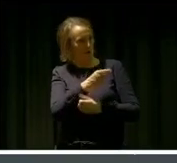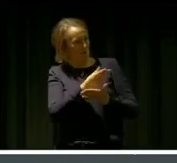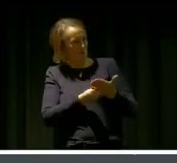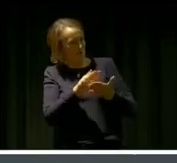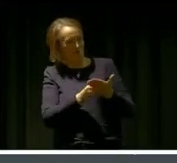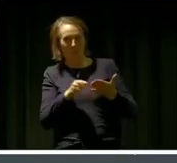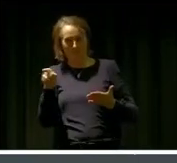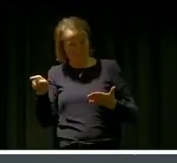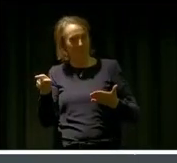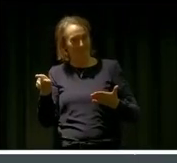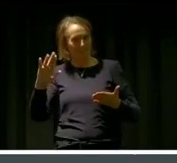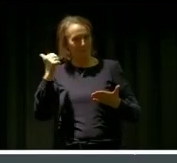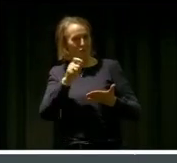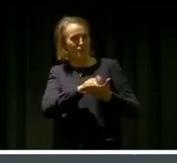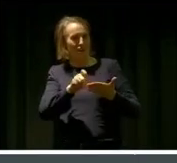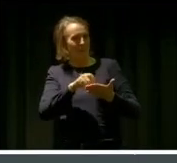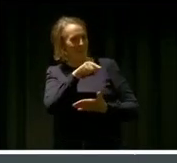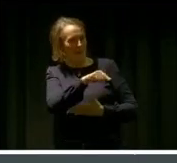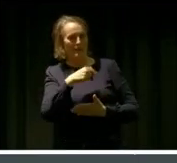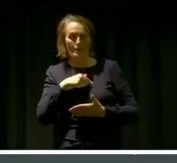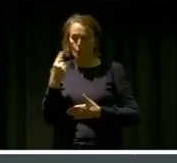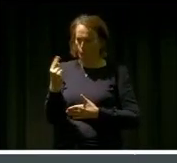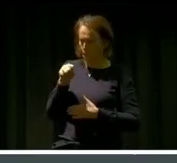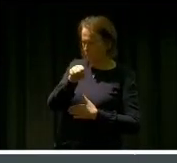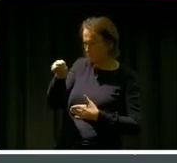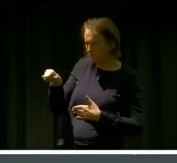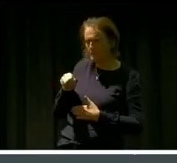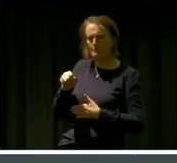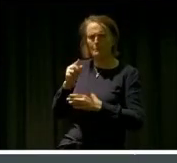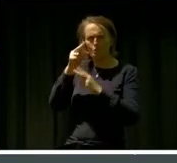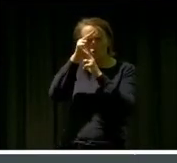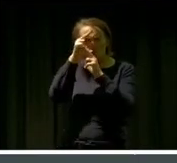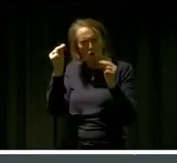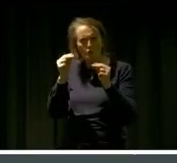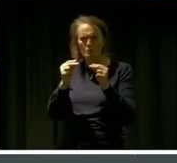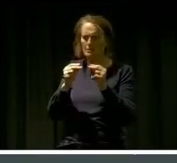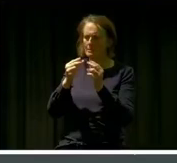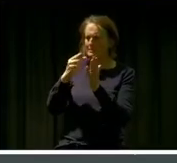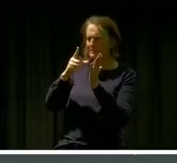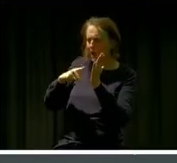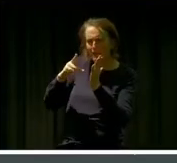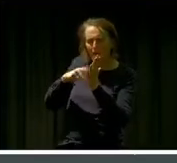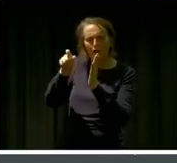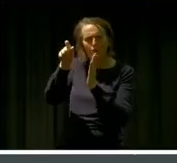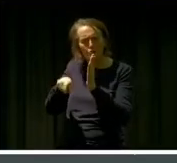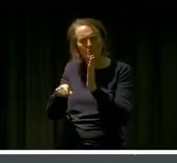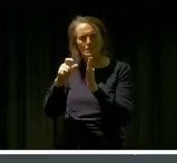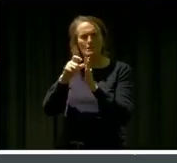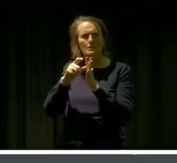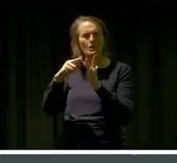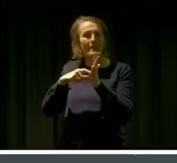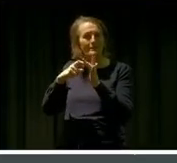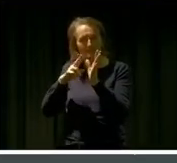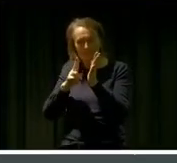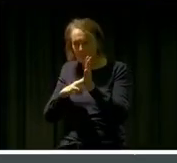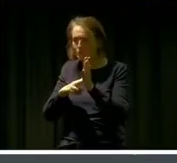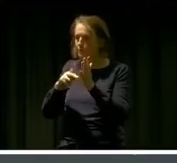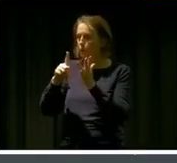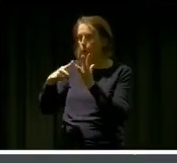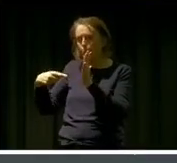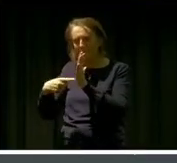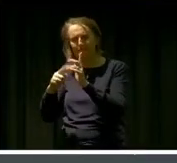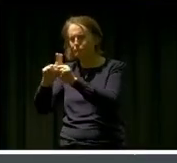including endocrinology, exercise physiology, nursing, psychiatry, dietetics, and occupational therapy.